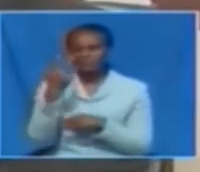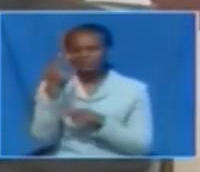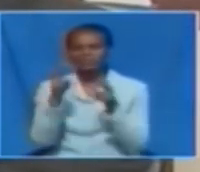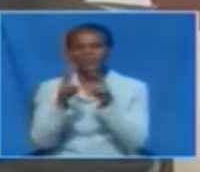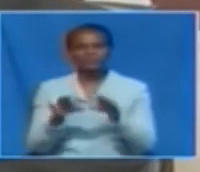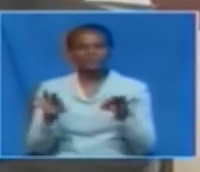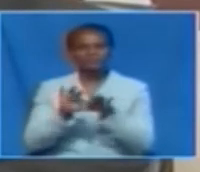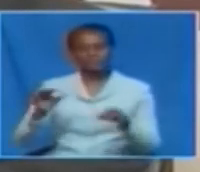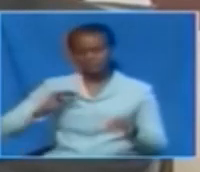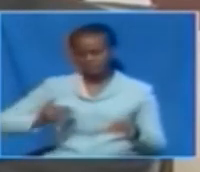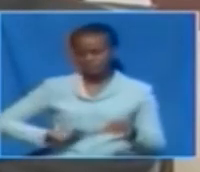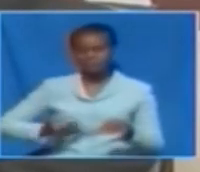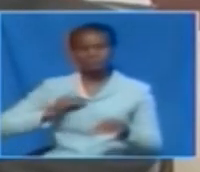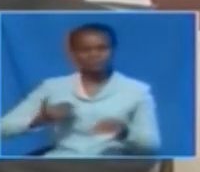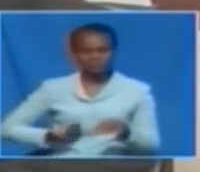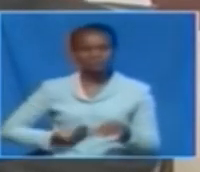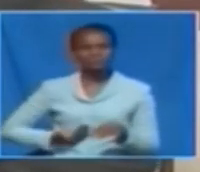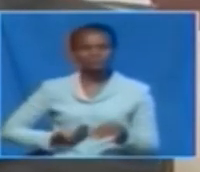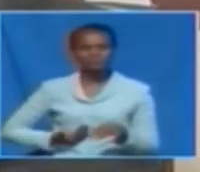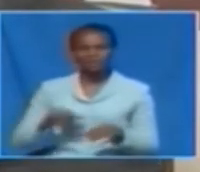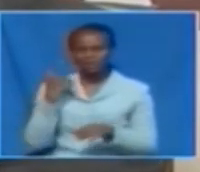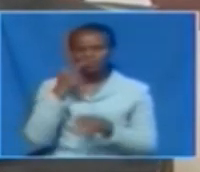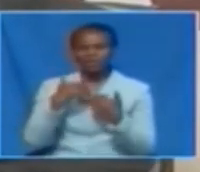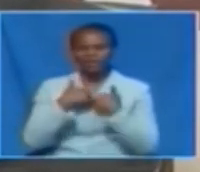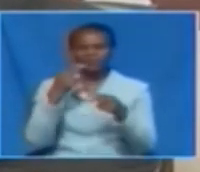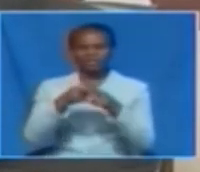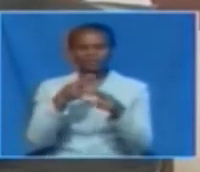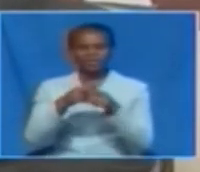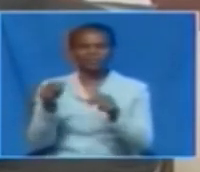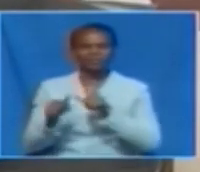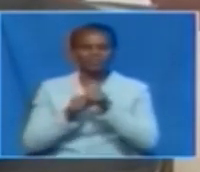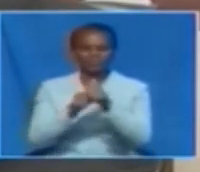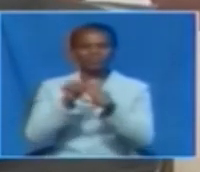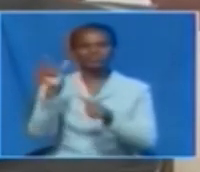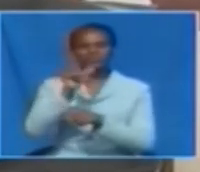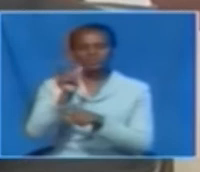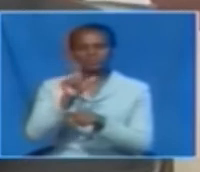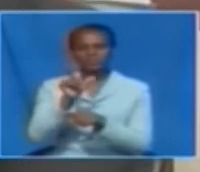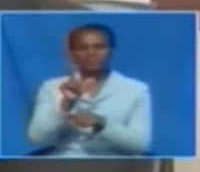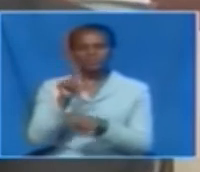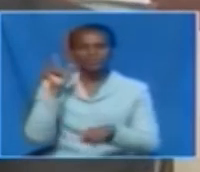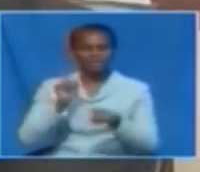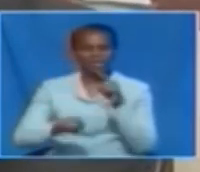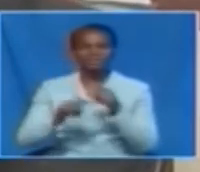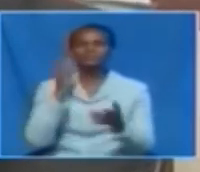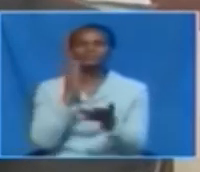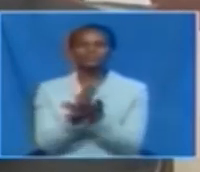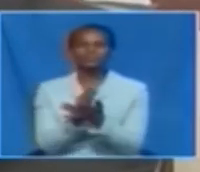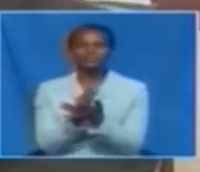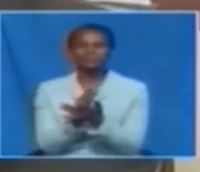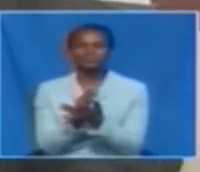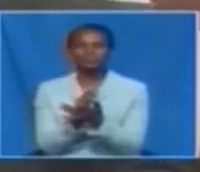prominent females that have given their names to be running mates in MMD. I can't stop them